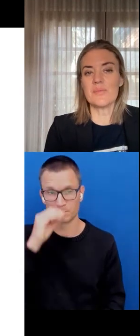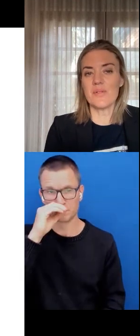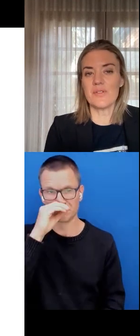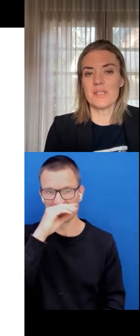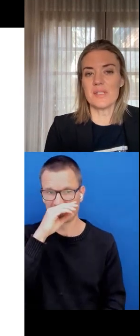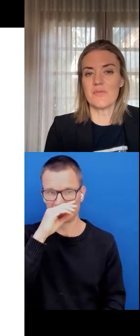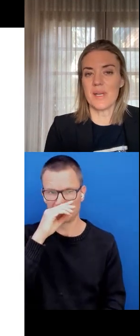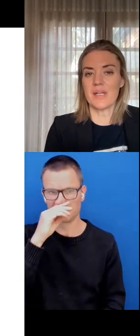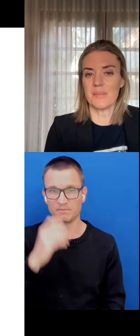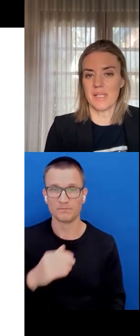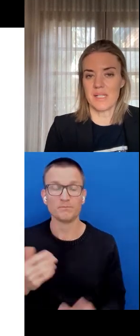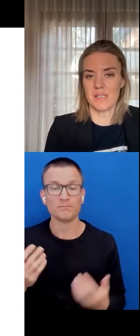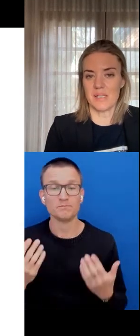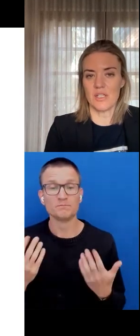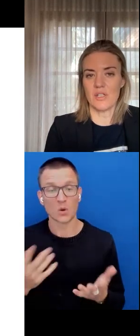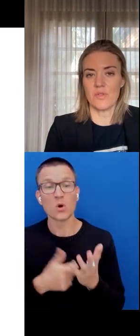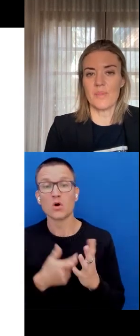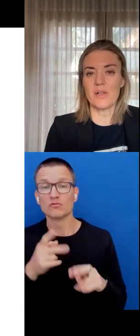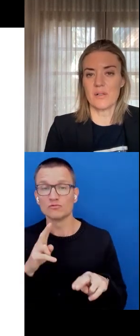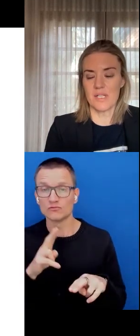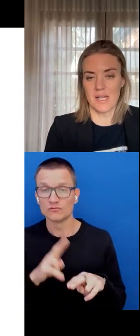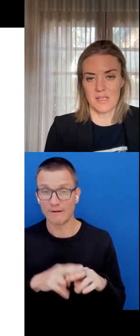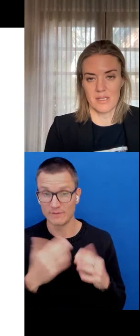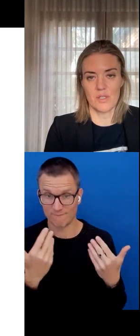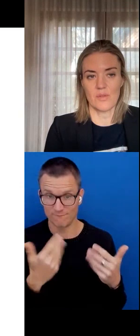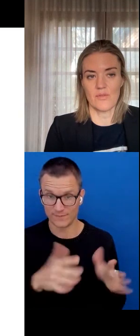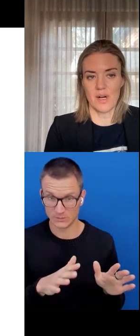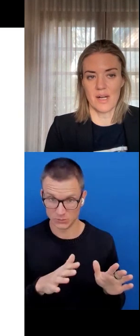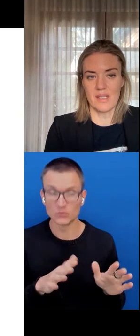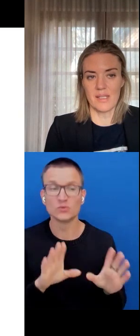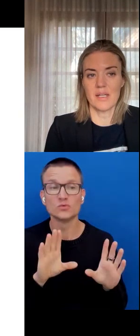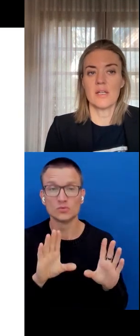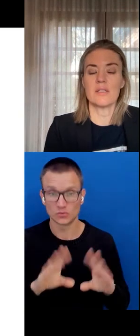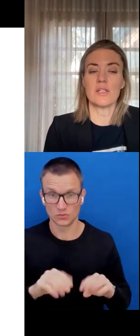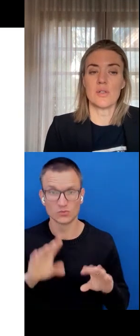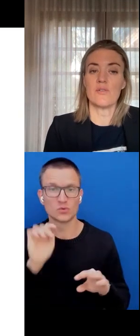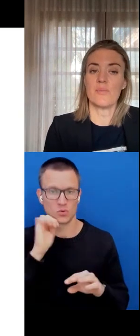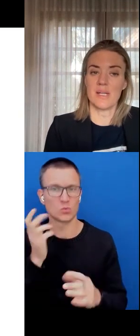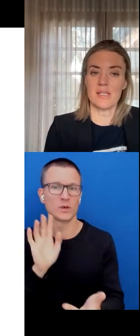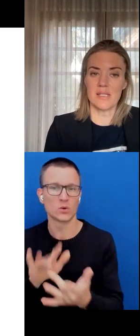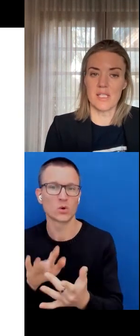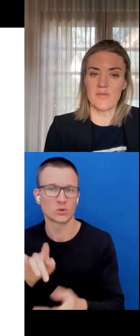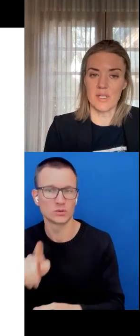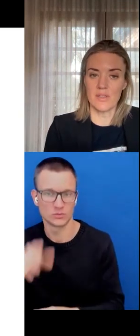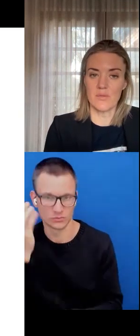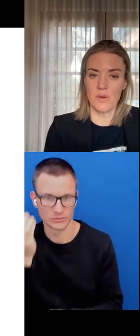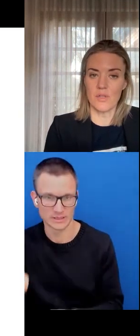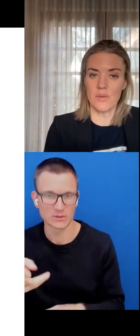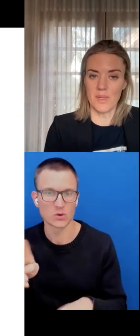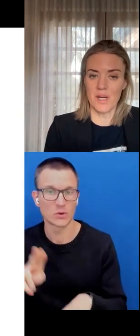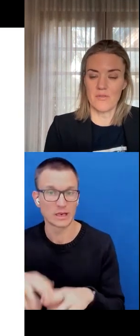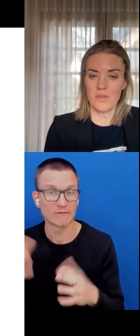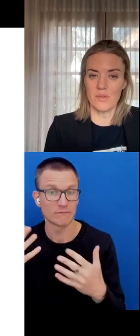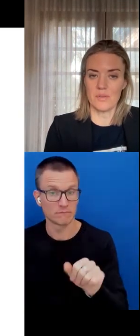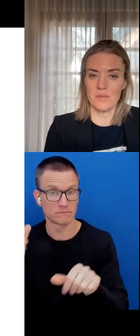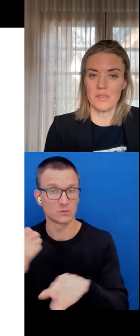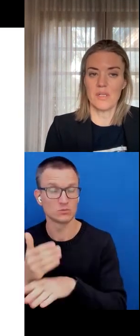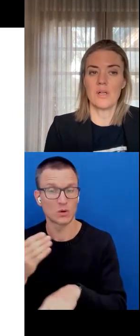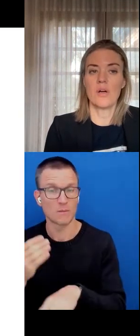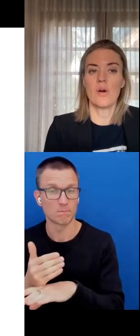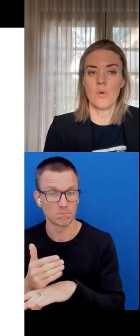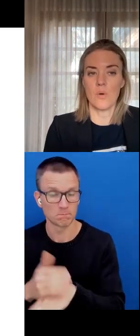So once references have been completed, you will be contacted to advise that you have been successful in the role you applied